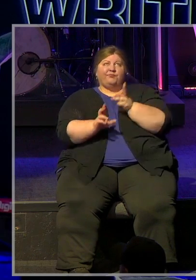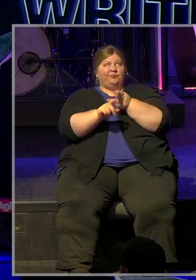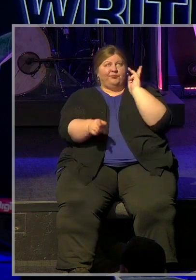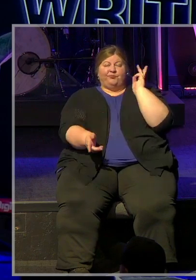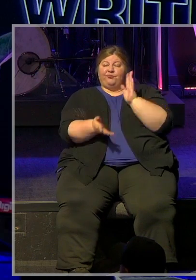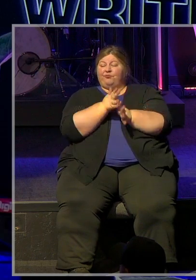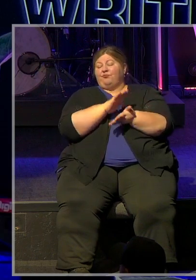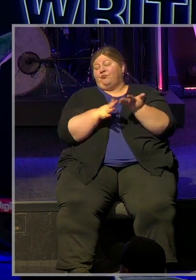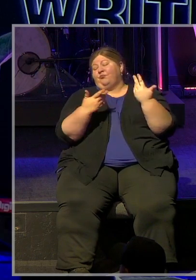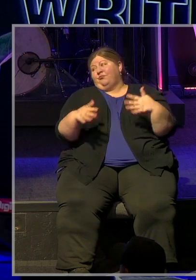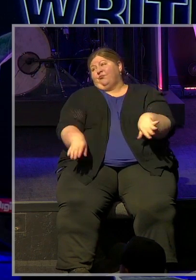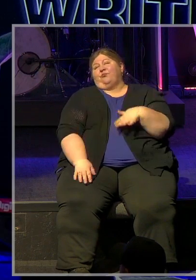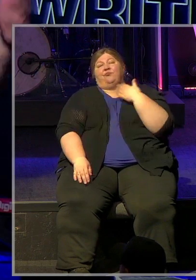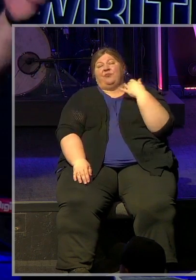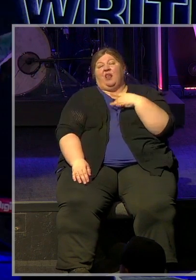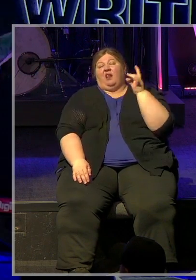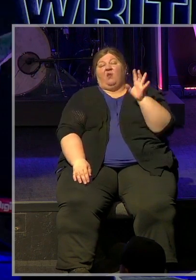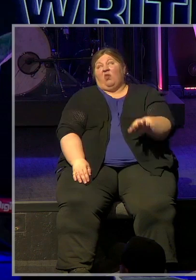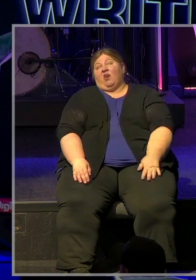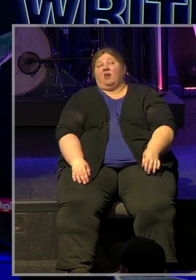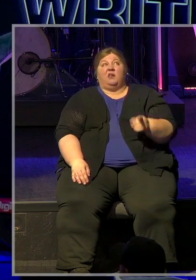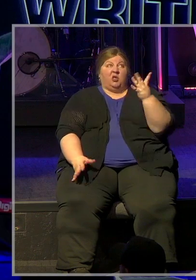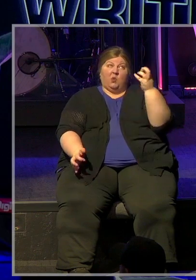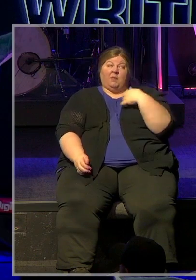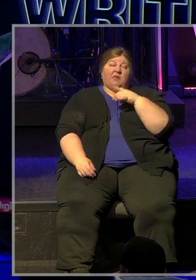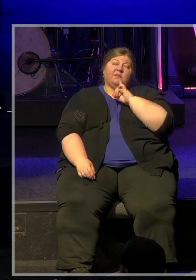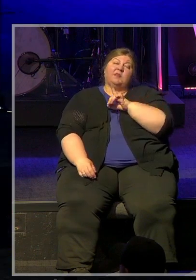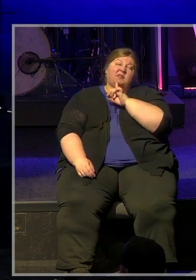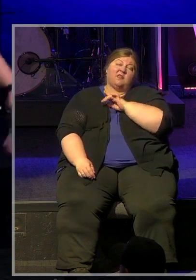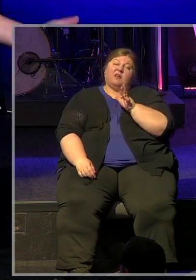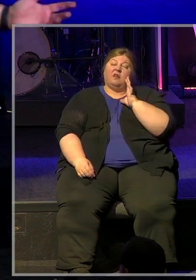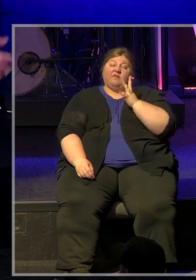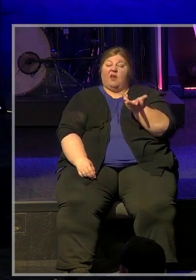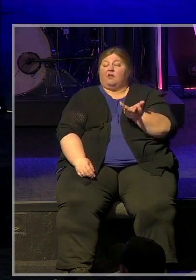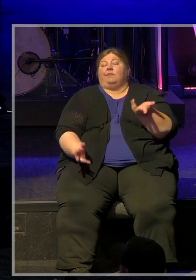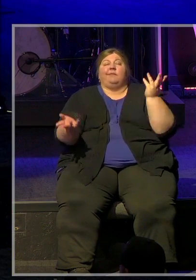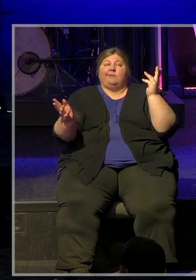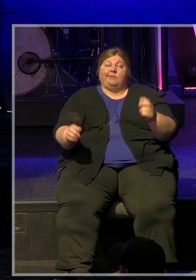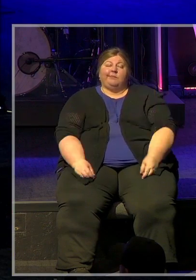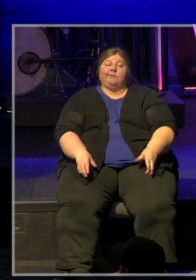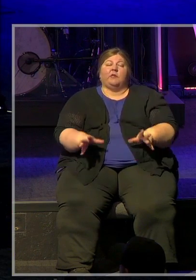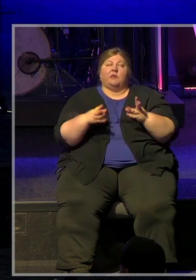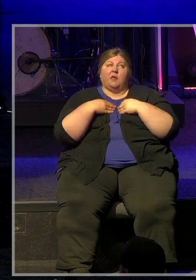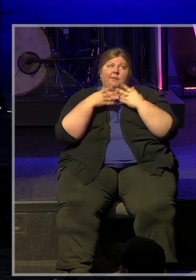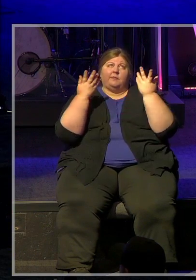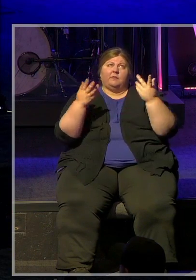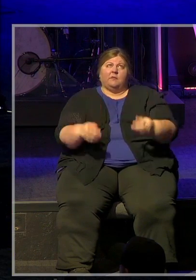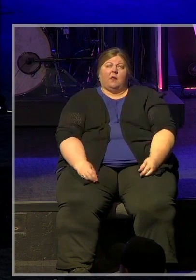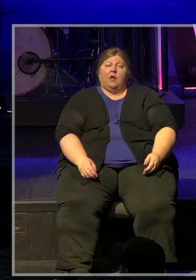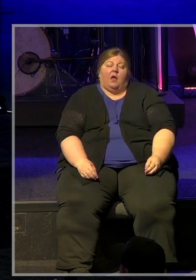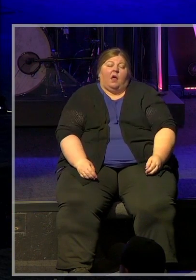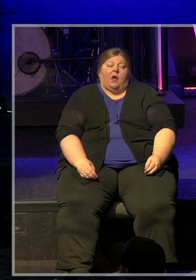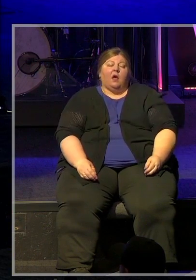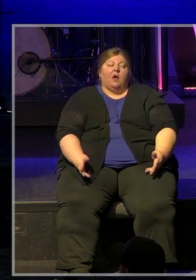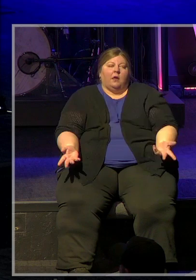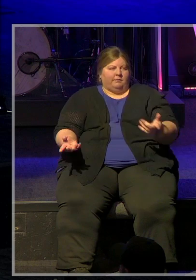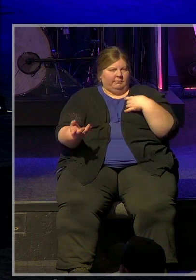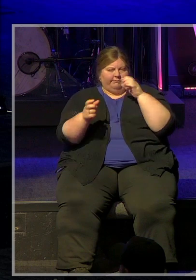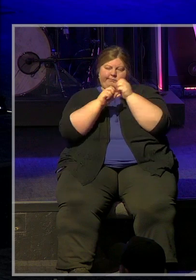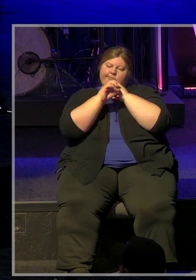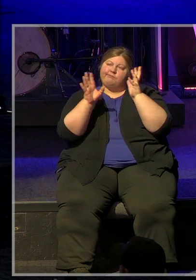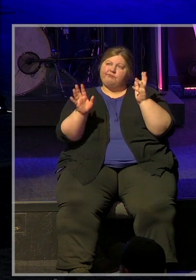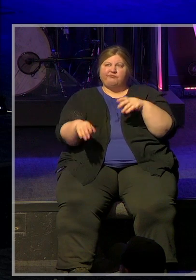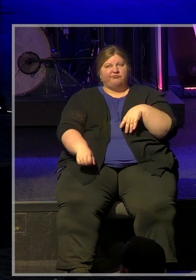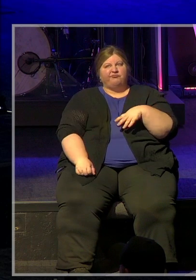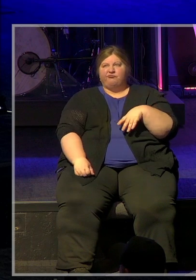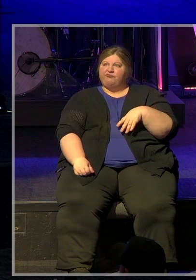This isn't fun anymore. I don't like it. If you've called me to be single, if you're going to work against me, I'll just embrace it. I'll just lean in. I had this image. I was like, you know, I